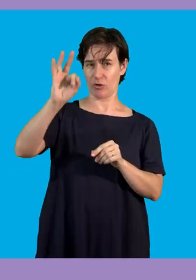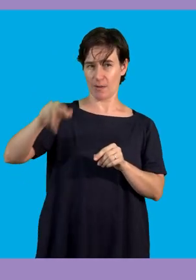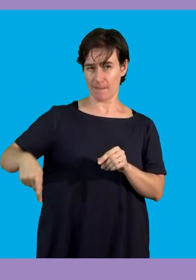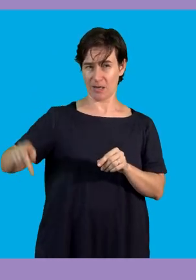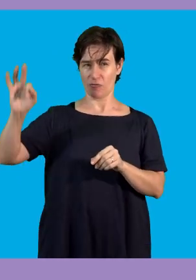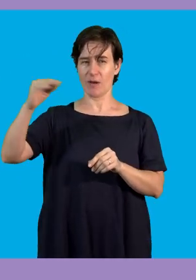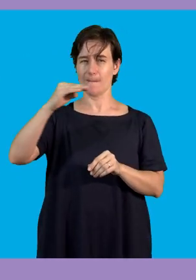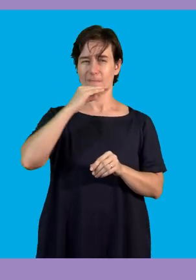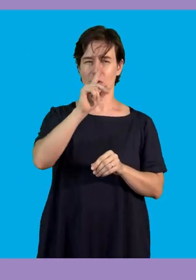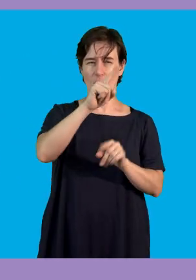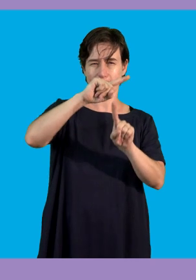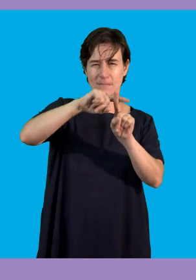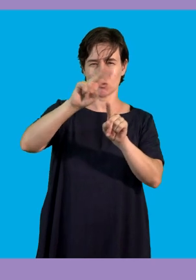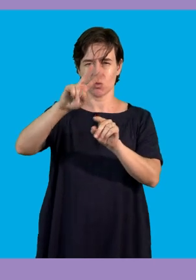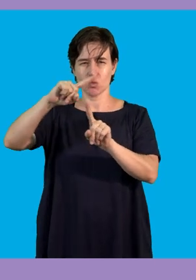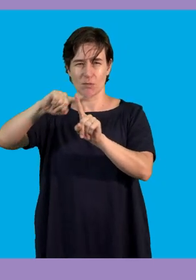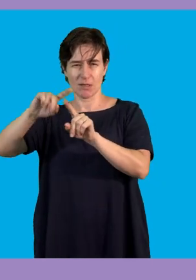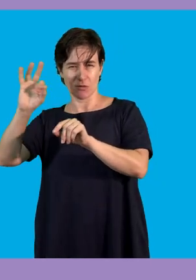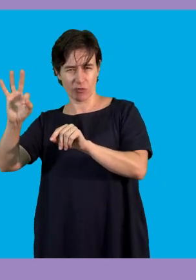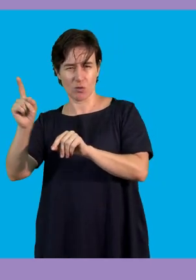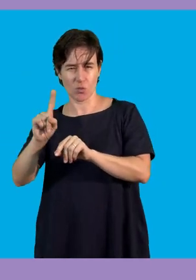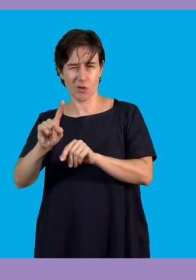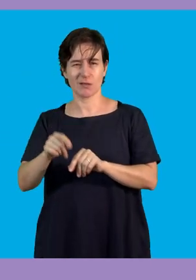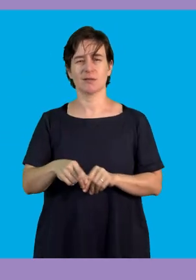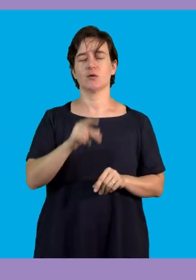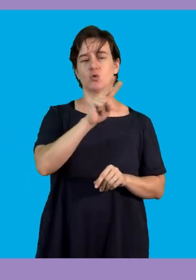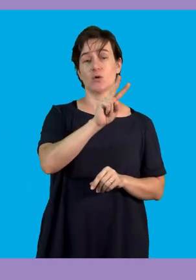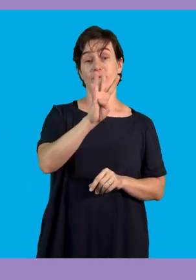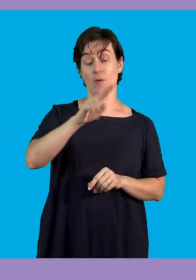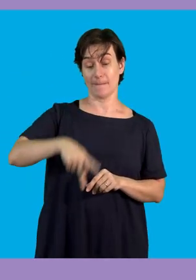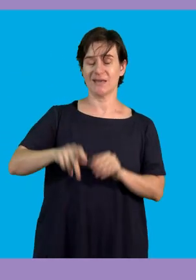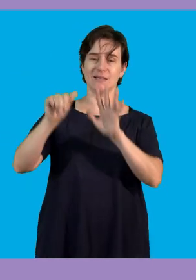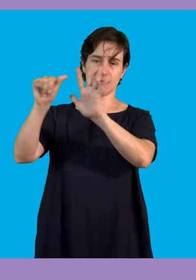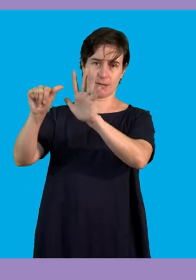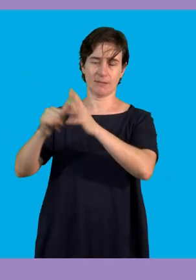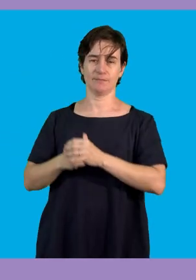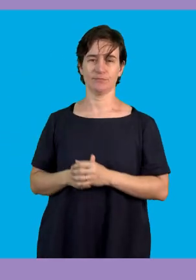be 24p to the exponent 6.